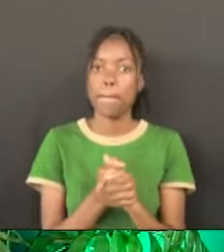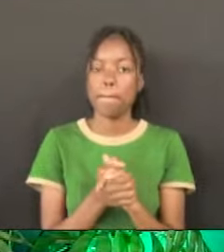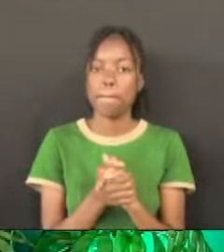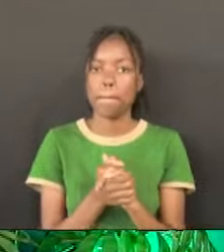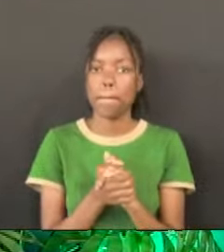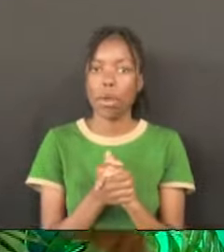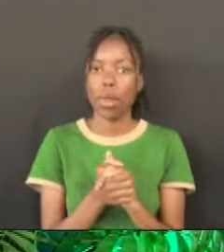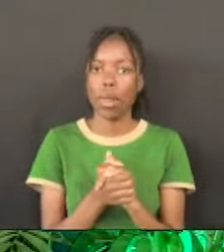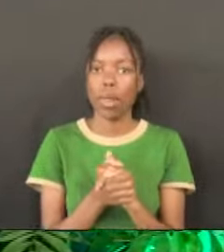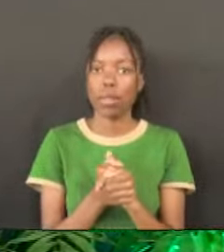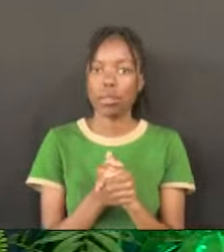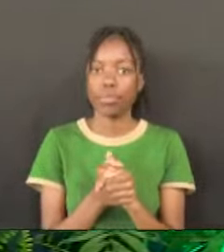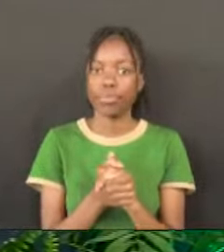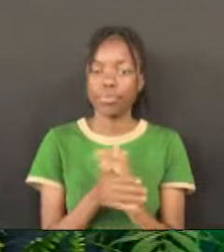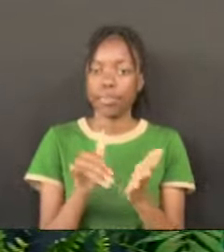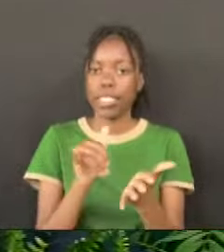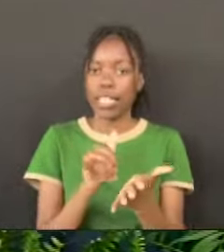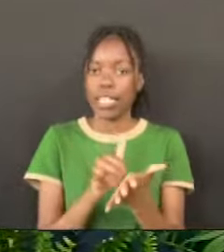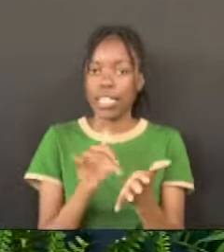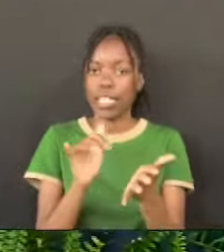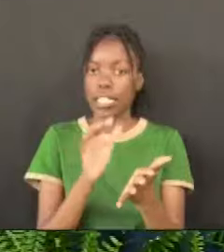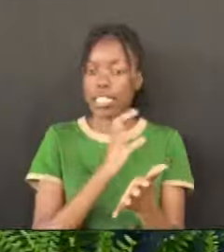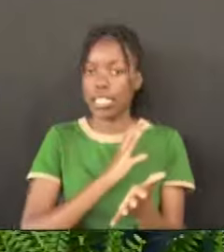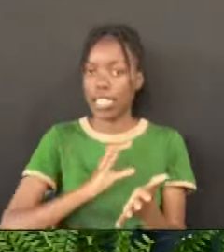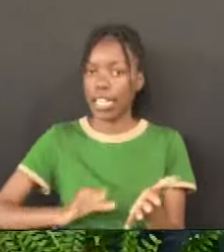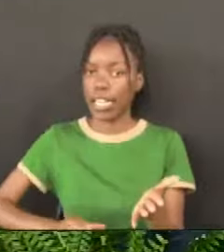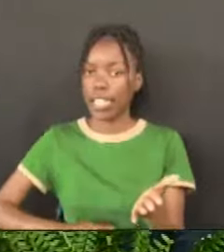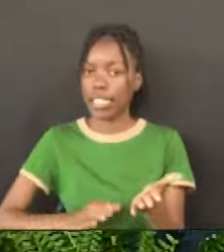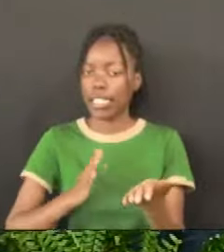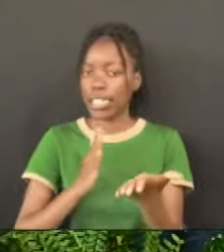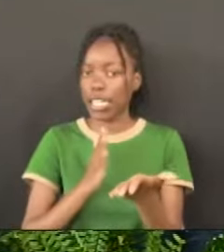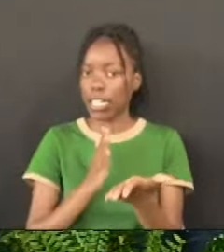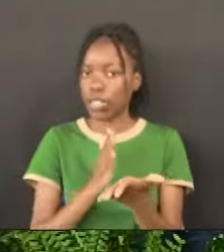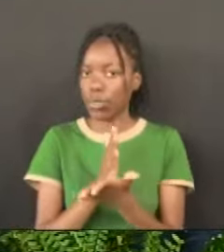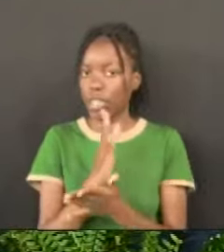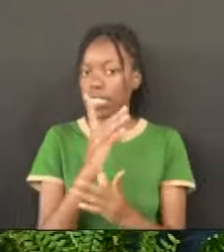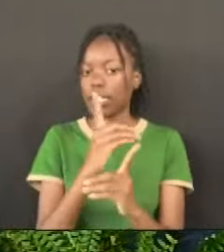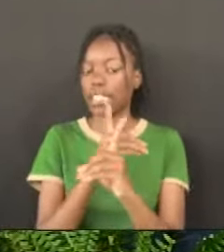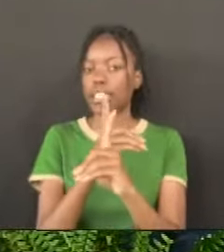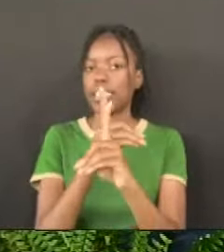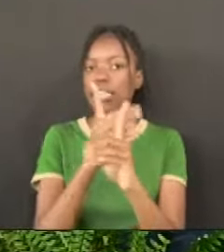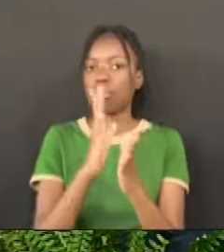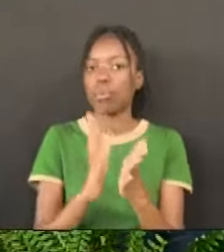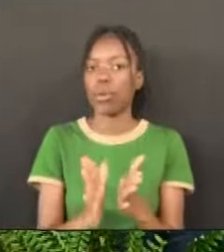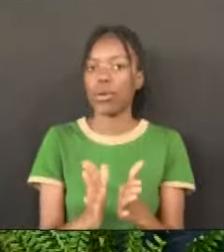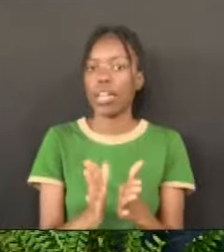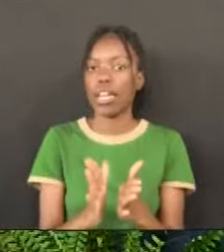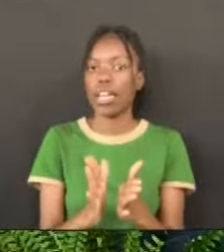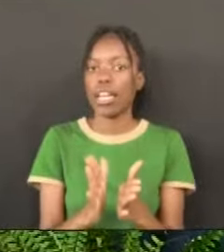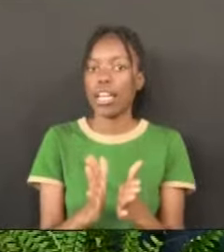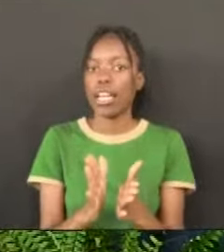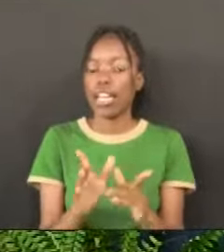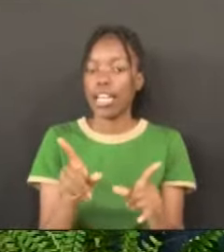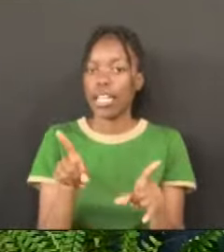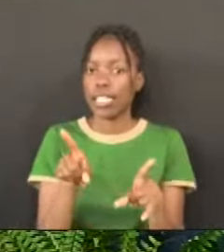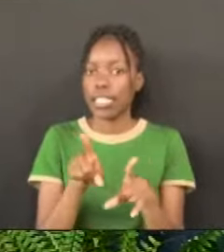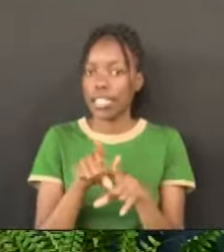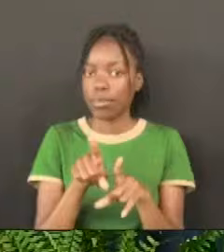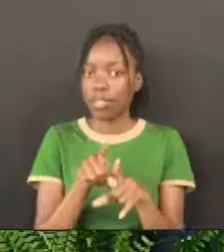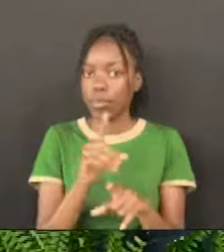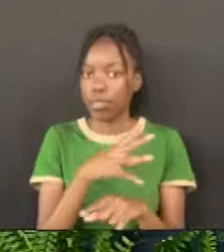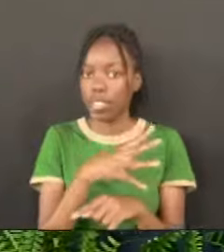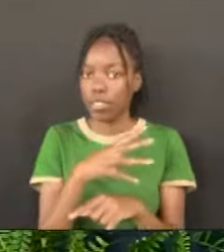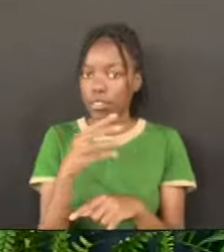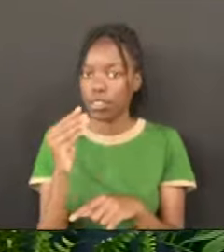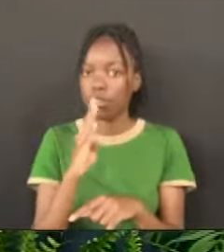That Christ is assuring the disciples that just as he is going to be with